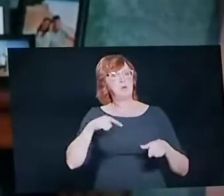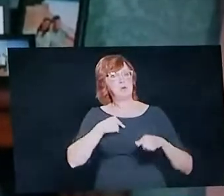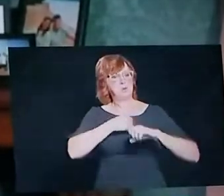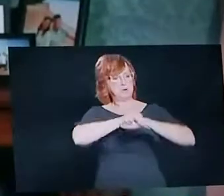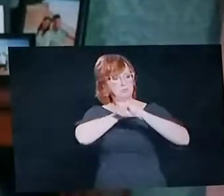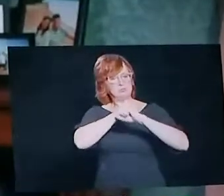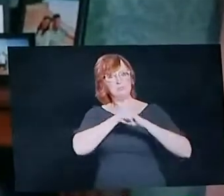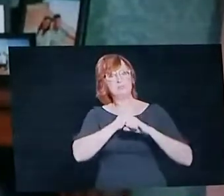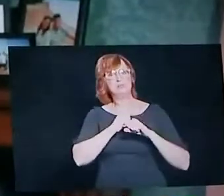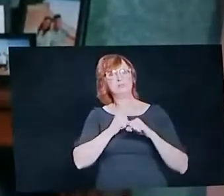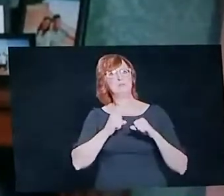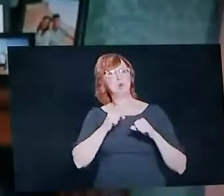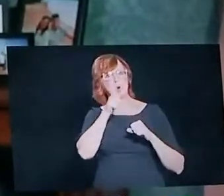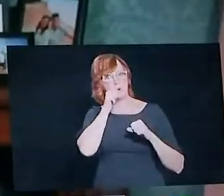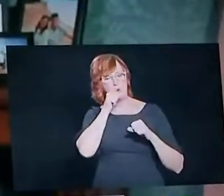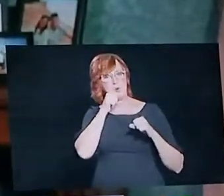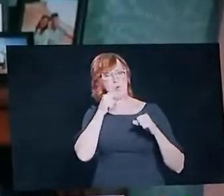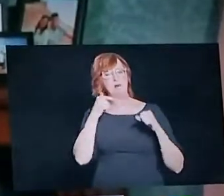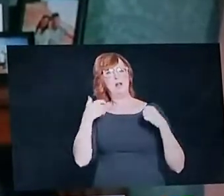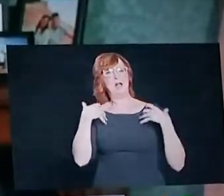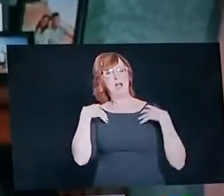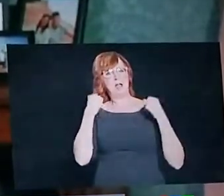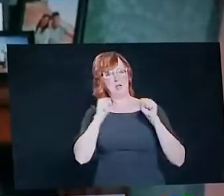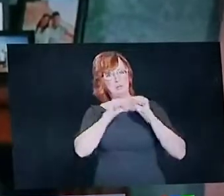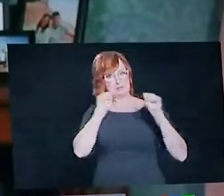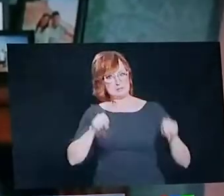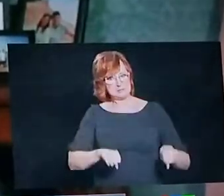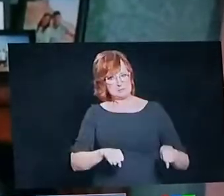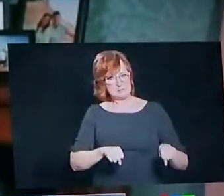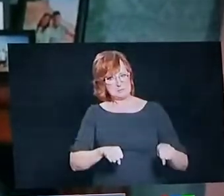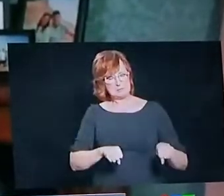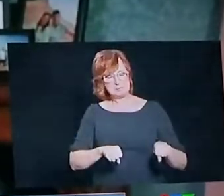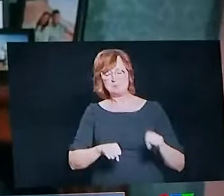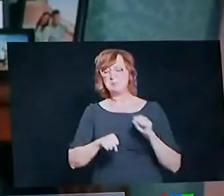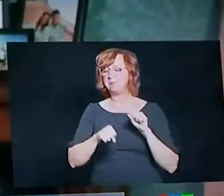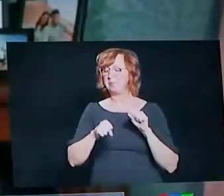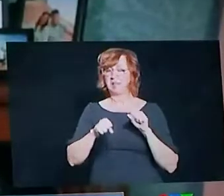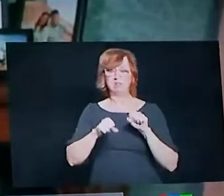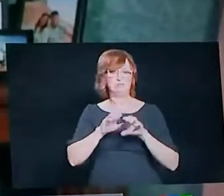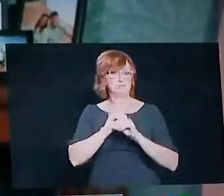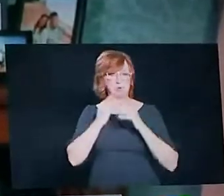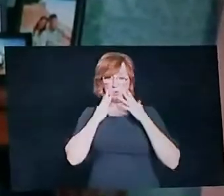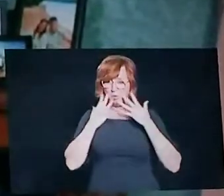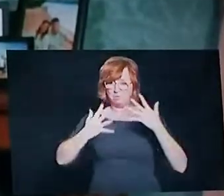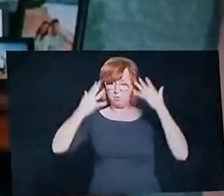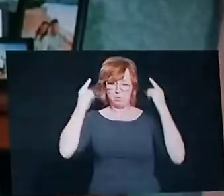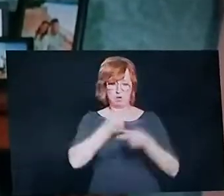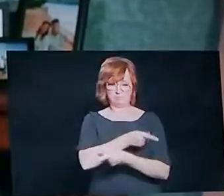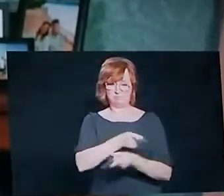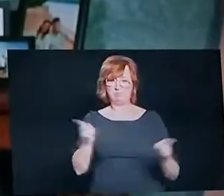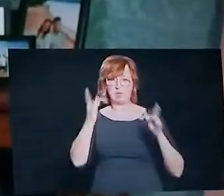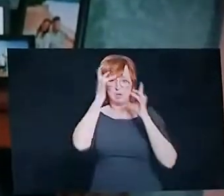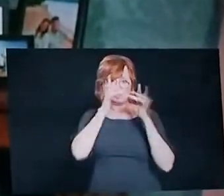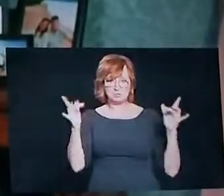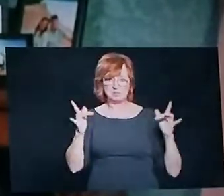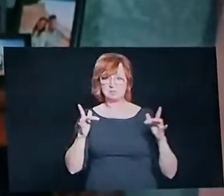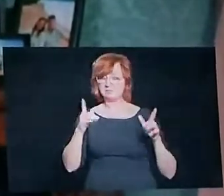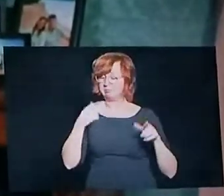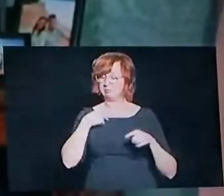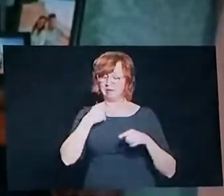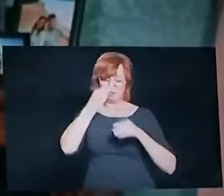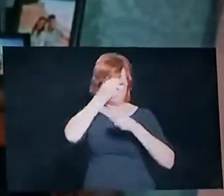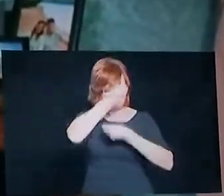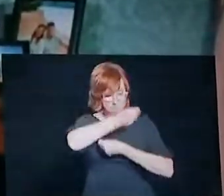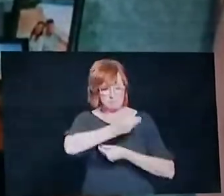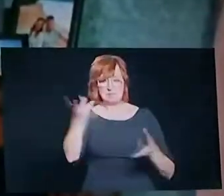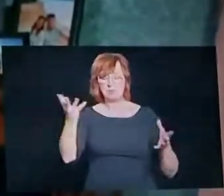not overwhelmed. And tonight, I can tell you without any doubt, it is working. Saskatchewan has reduced the